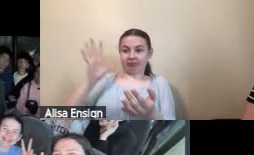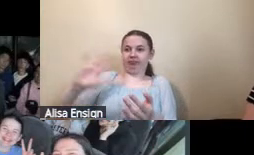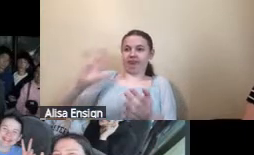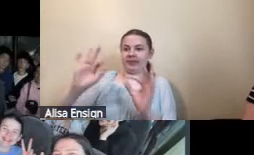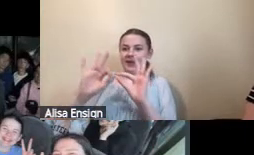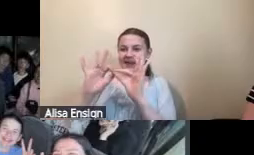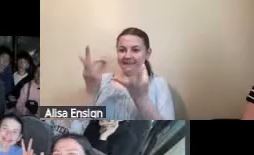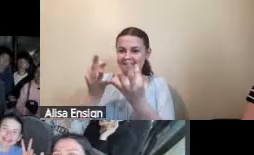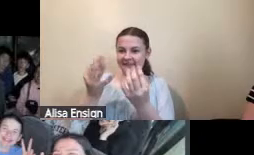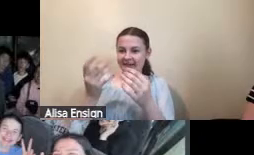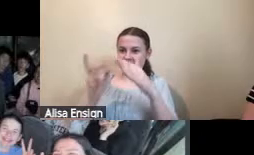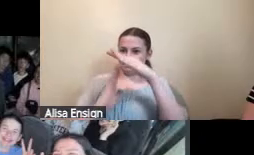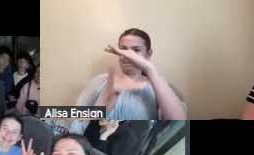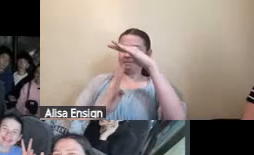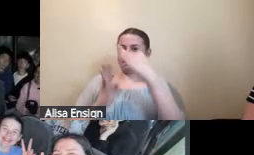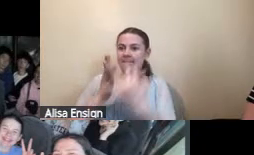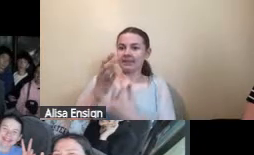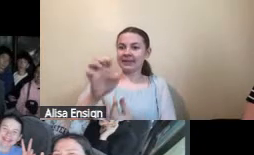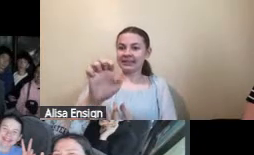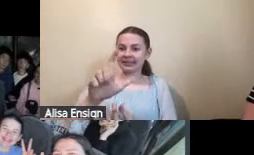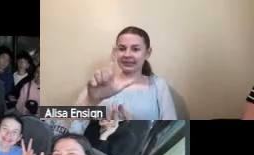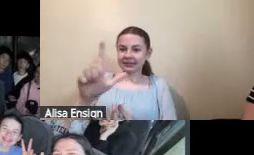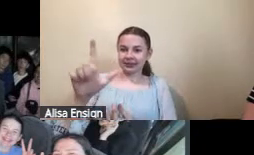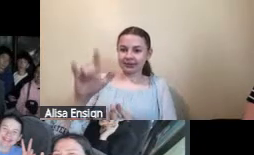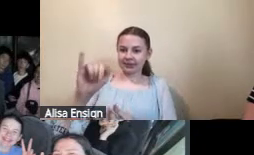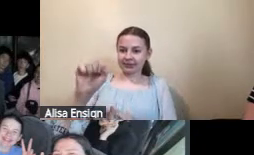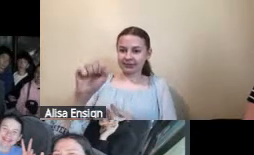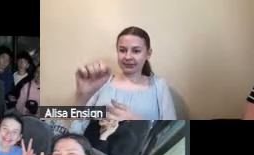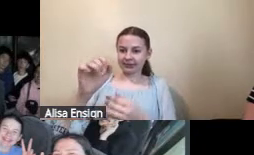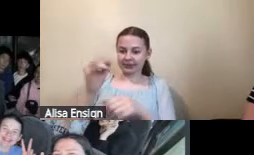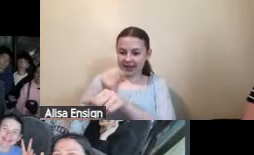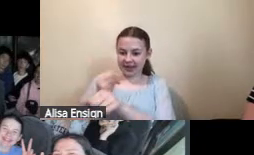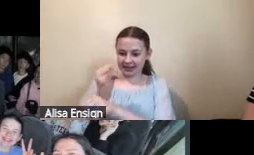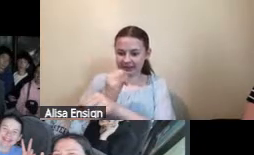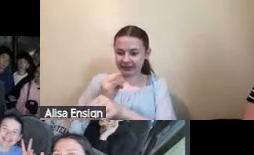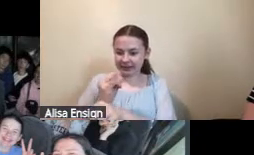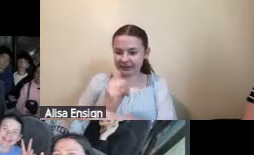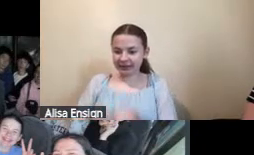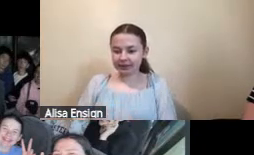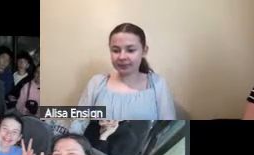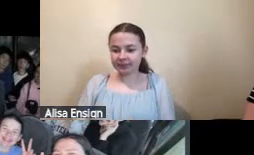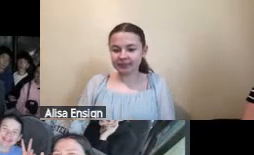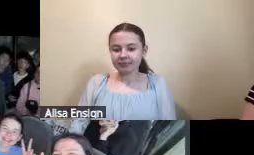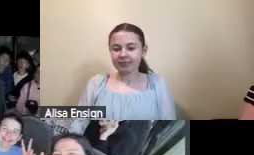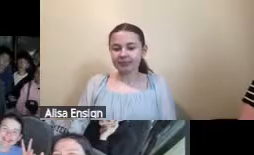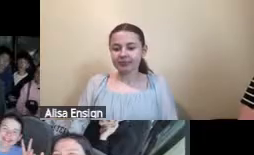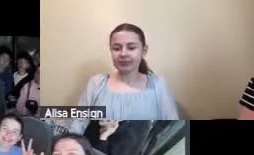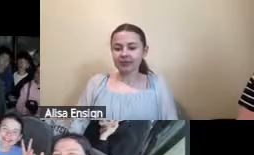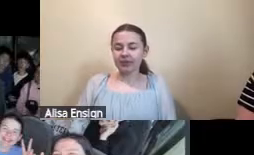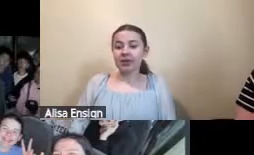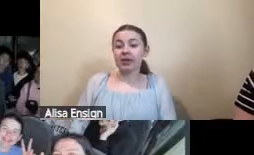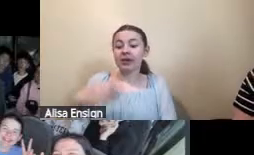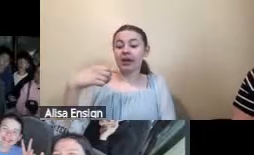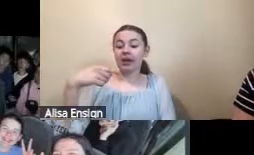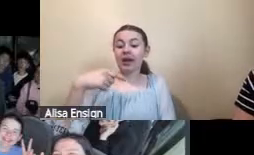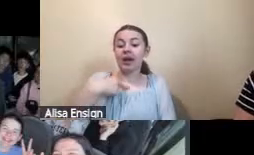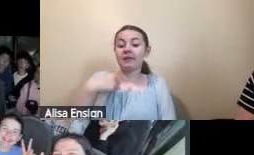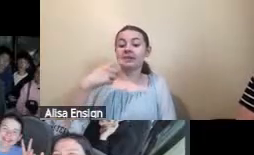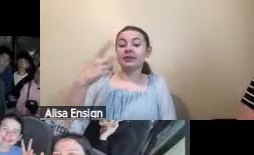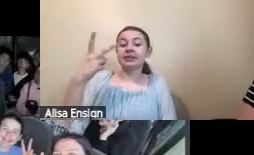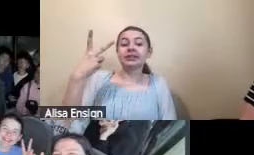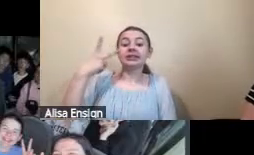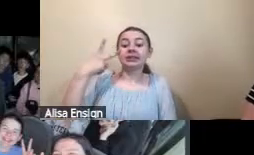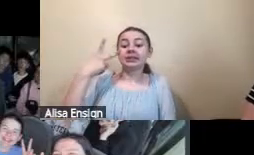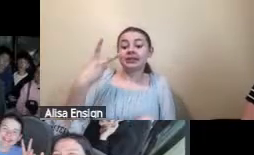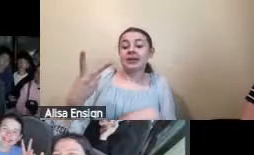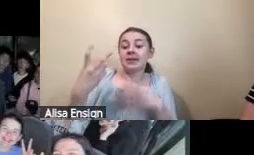about that. And also I was able to learn some of my family history because we went to Ellis Island and my family was